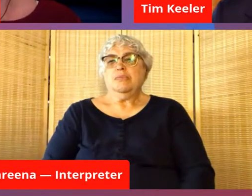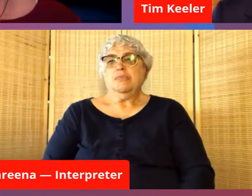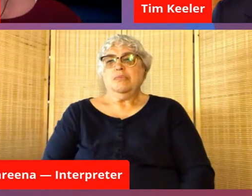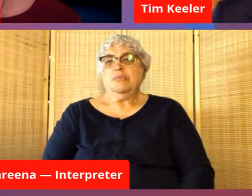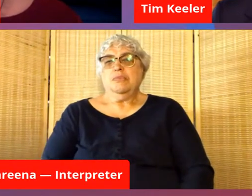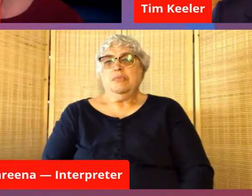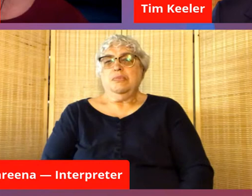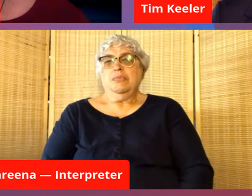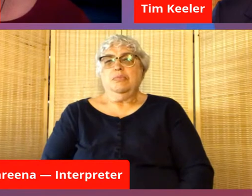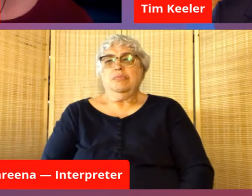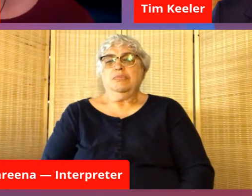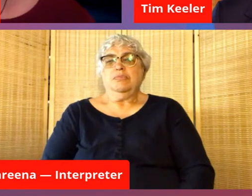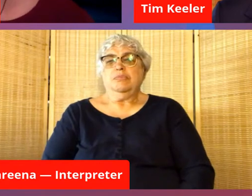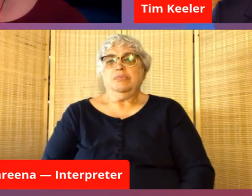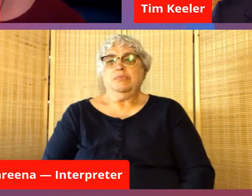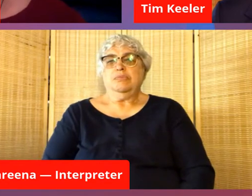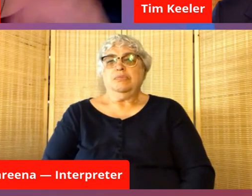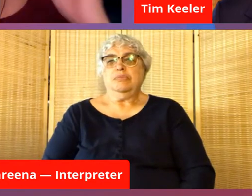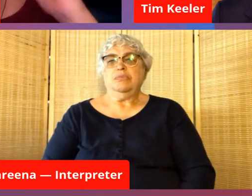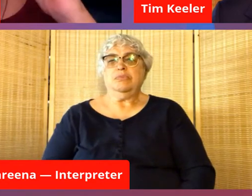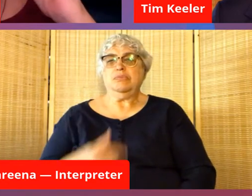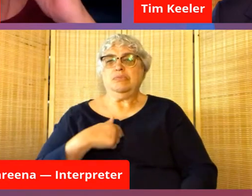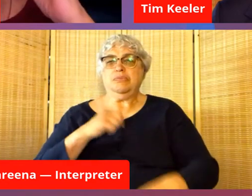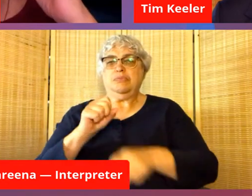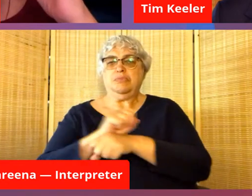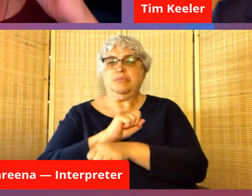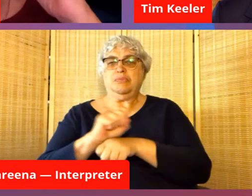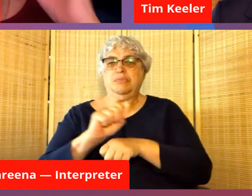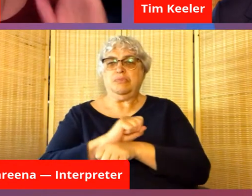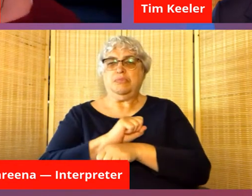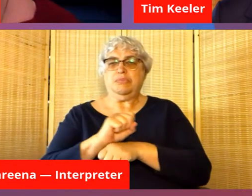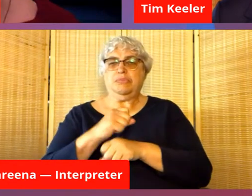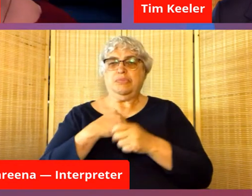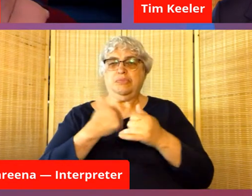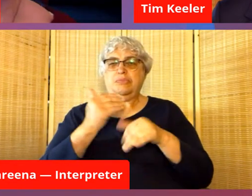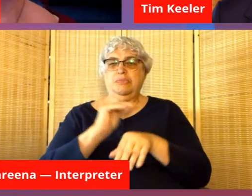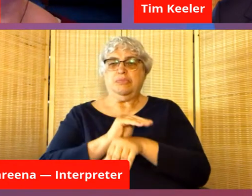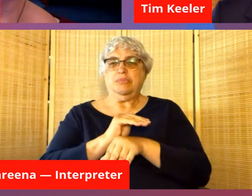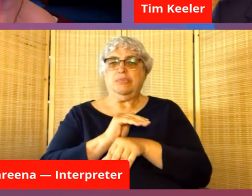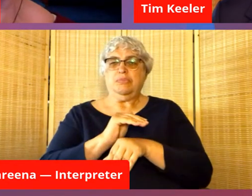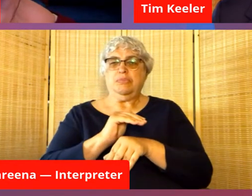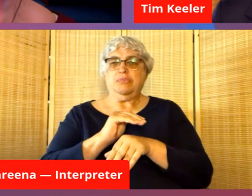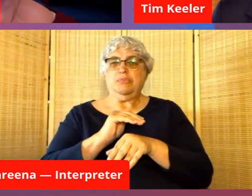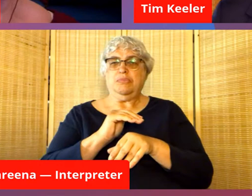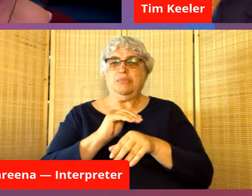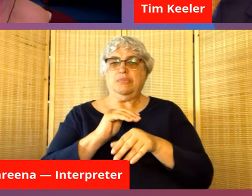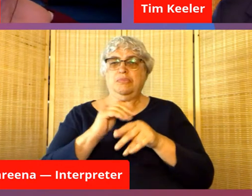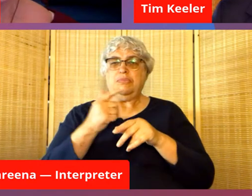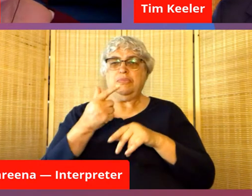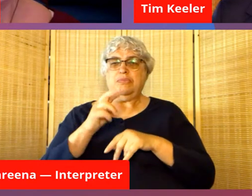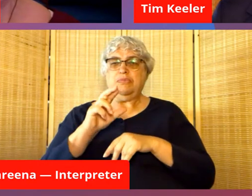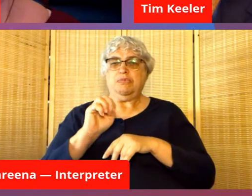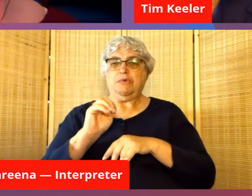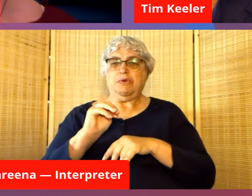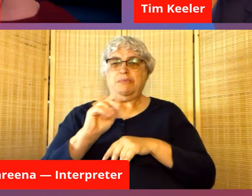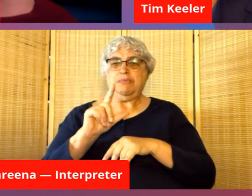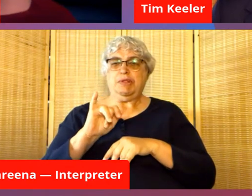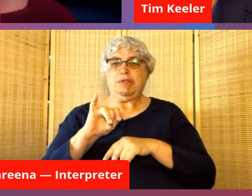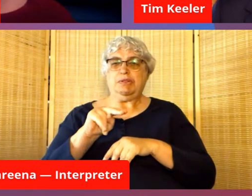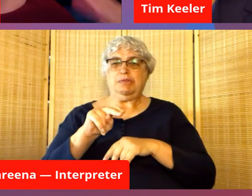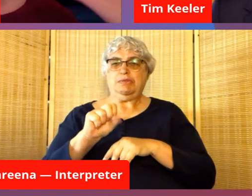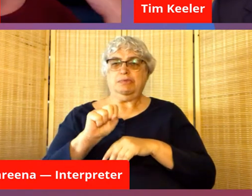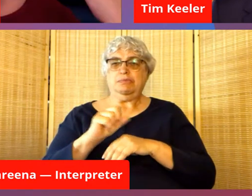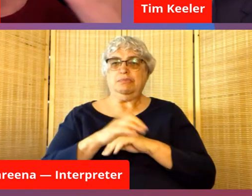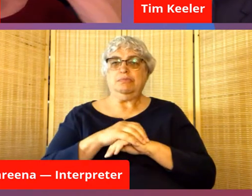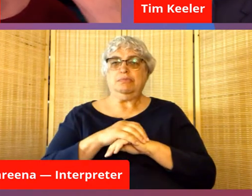Oh, in a way, it kind of worked out. Again, sorry, we're just tonight, we're getting bitten by the gremlins here. But honestly,